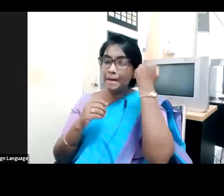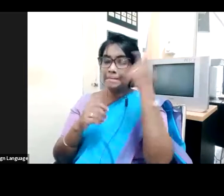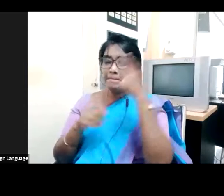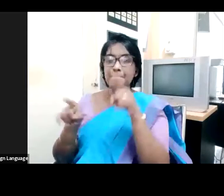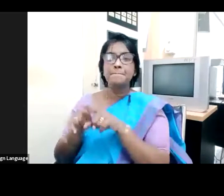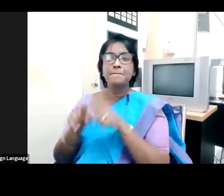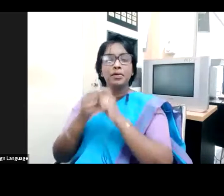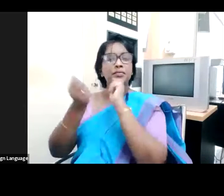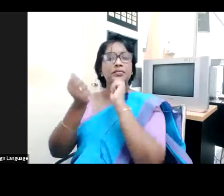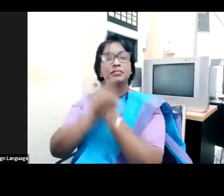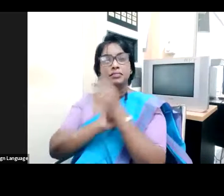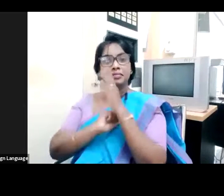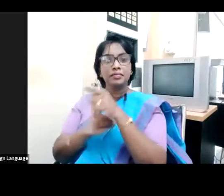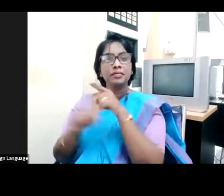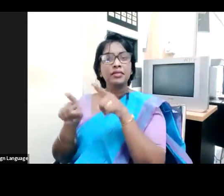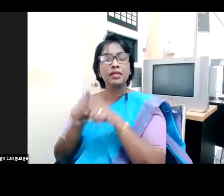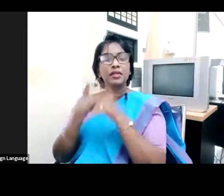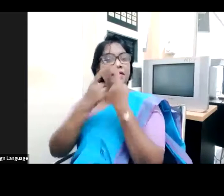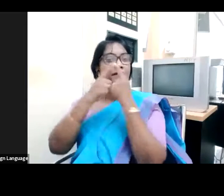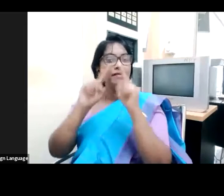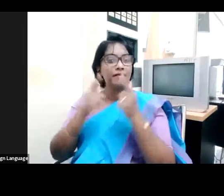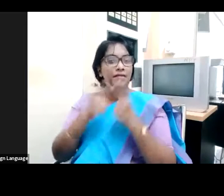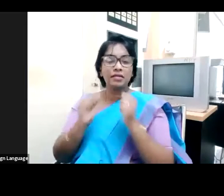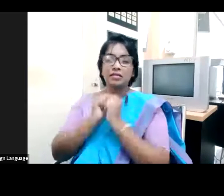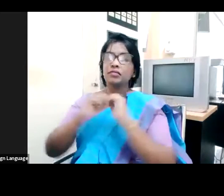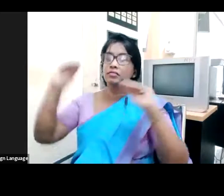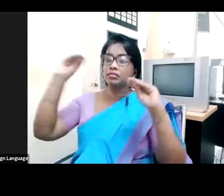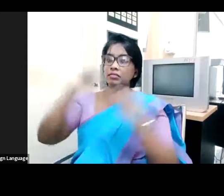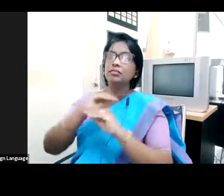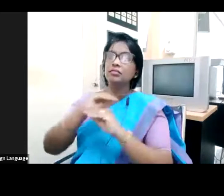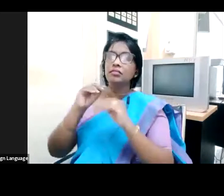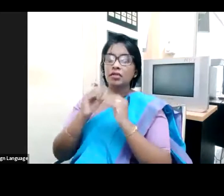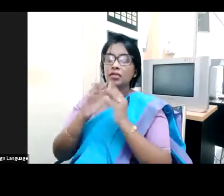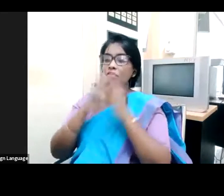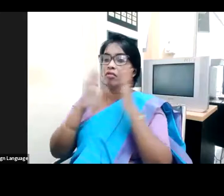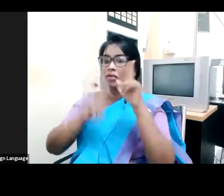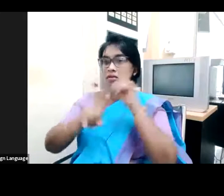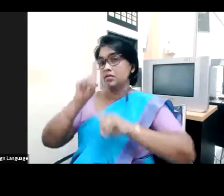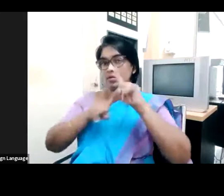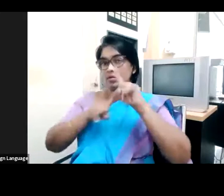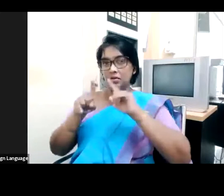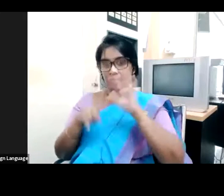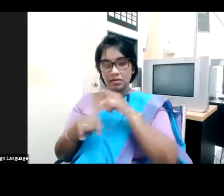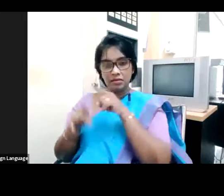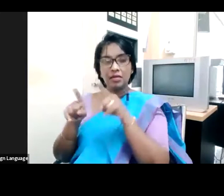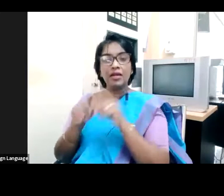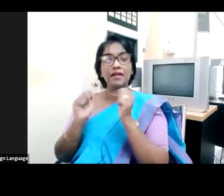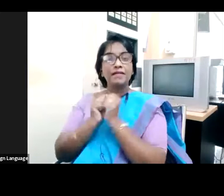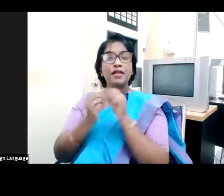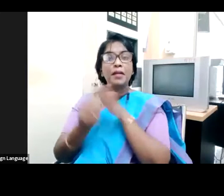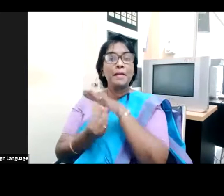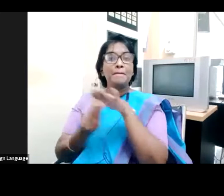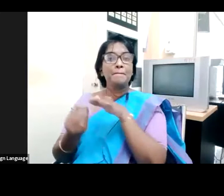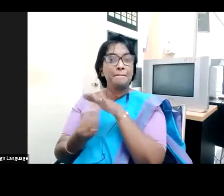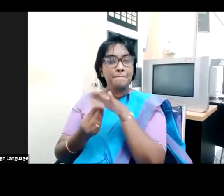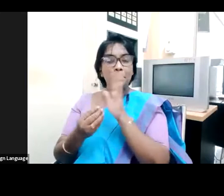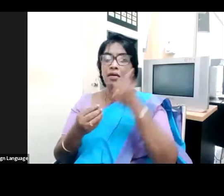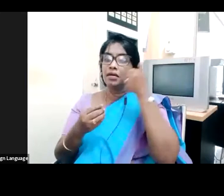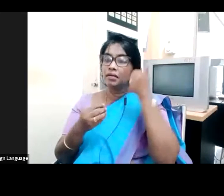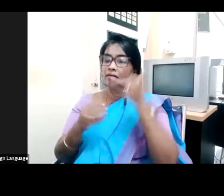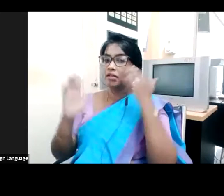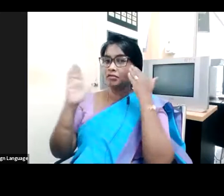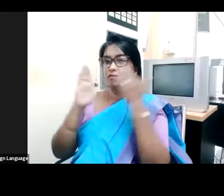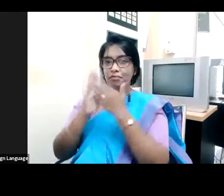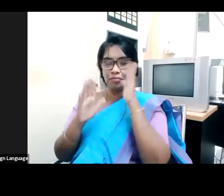of discussion on it. I think it will be an important aspect in the work environment, in the new normal. Particularly, Dilrukshi mentioned